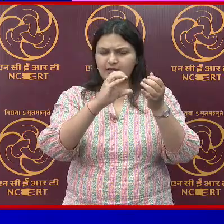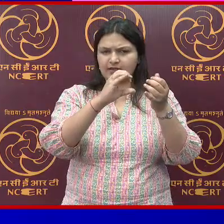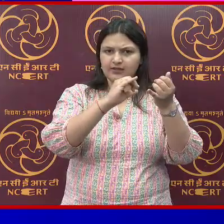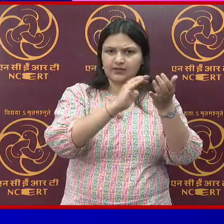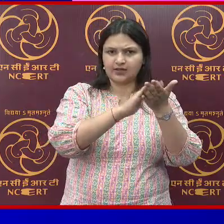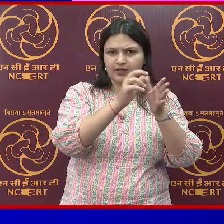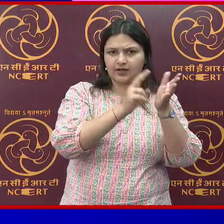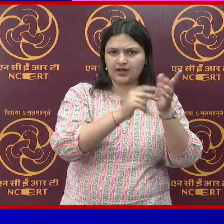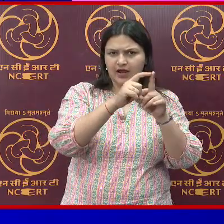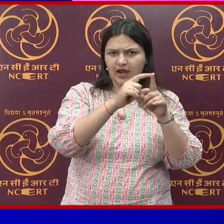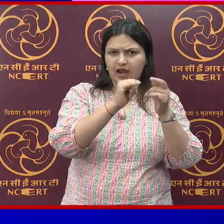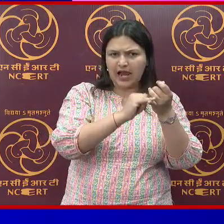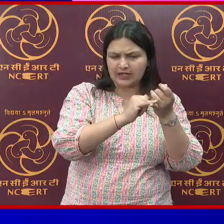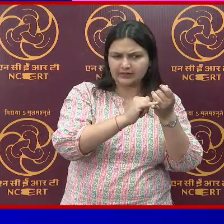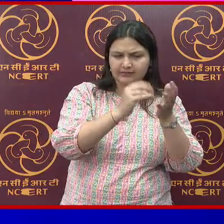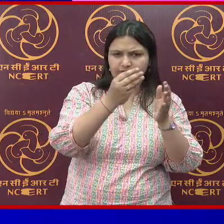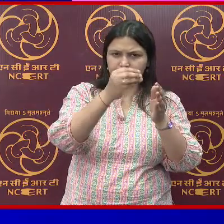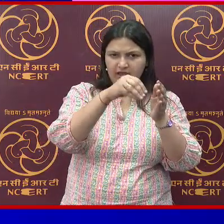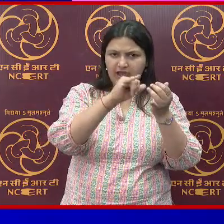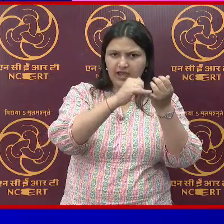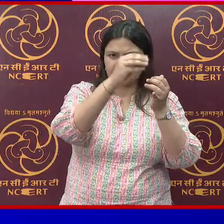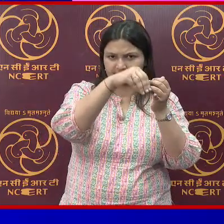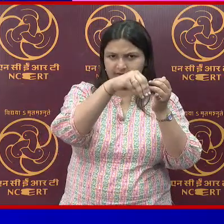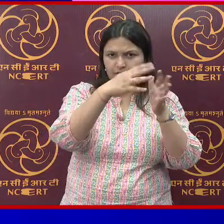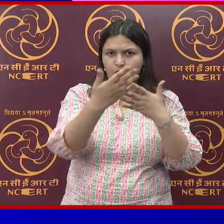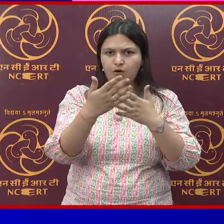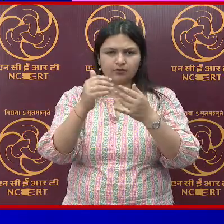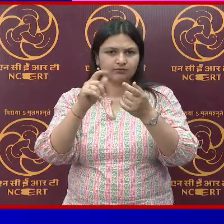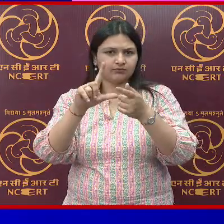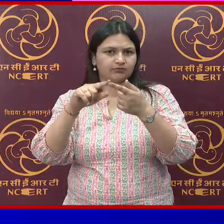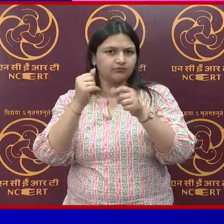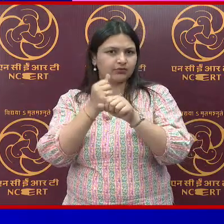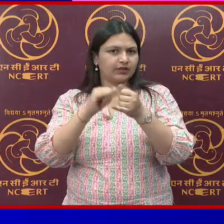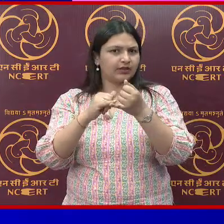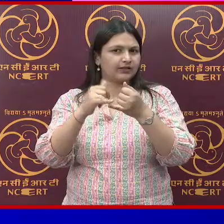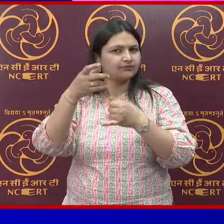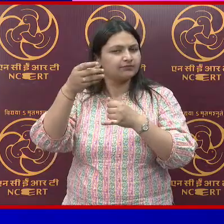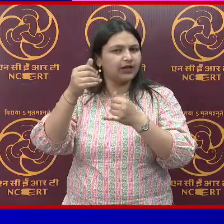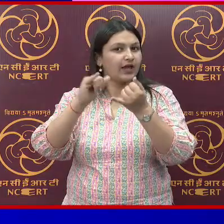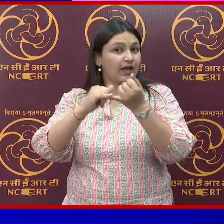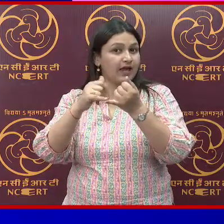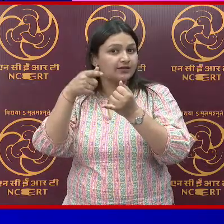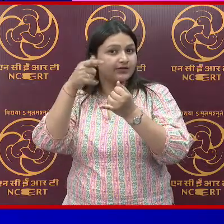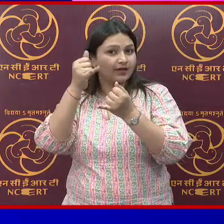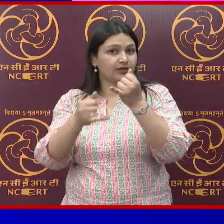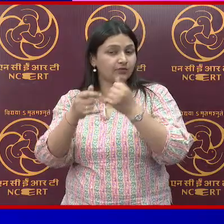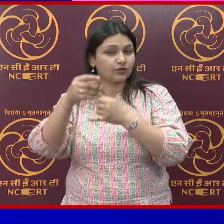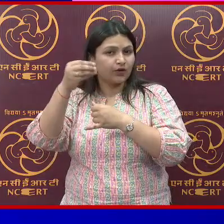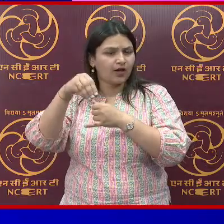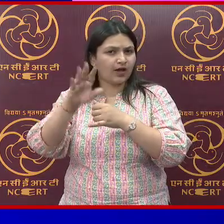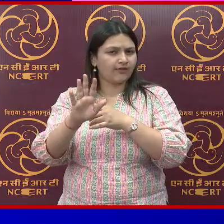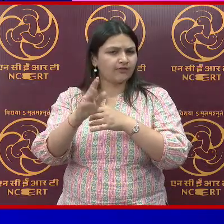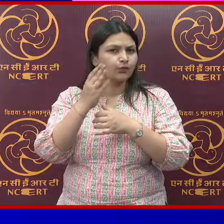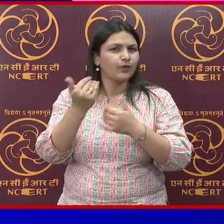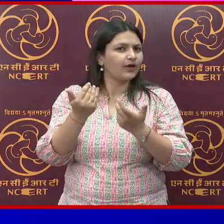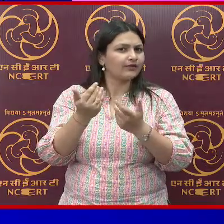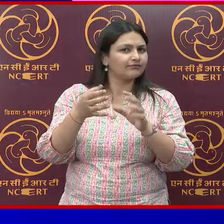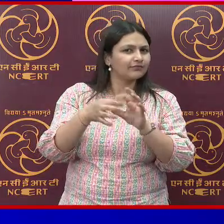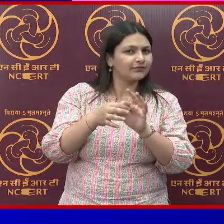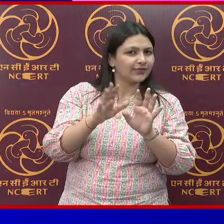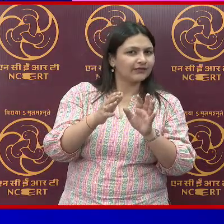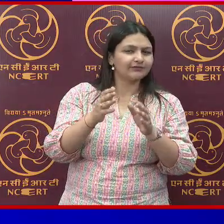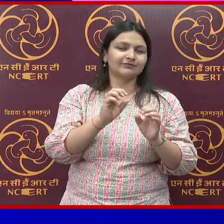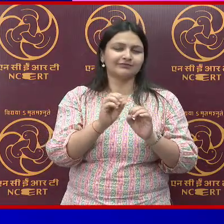don't sound alike. Okay, so those are not that much. Hands rhyming and words. legs. Yes. Now, two little eyes are